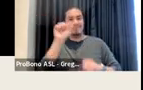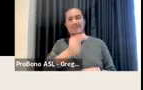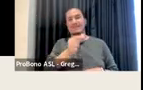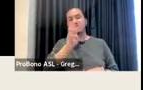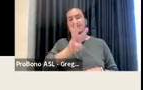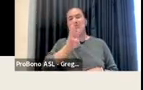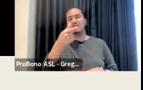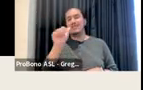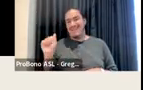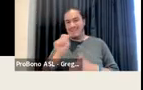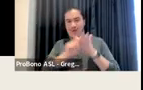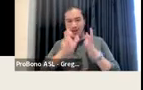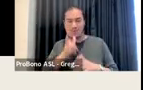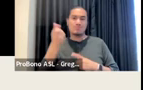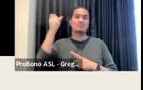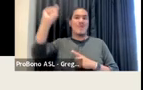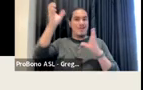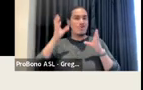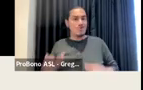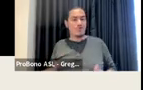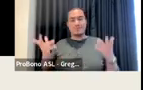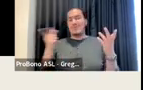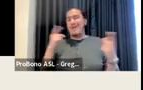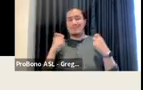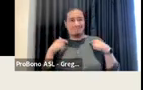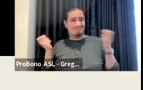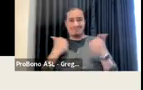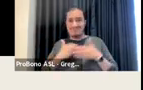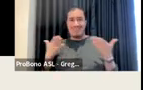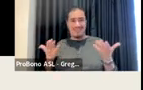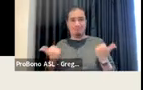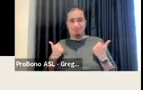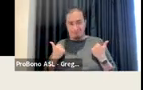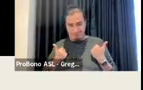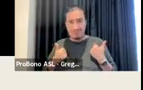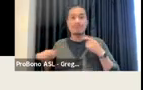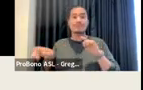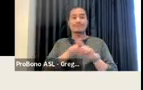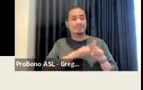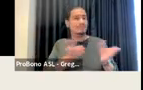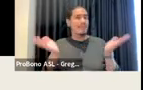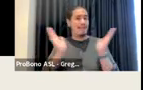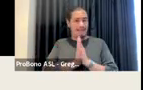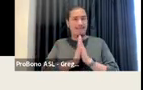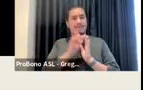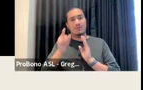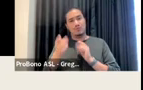now striking. Anything you want to ask me, you can ask me. I do ask that you stay muted until the